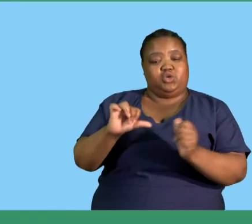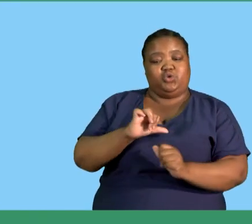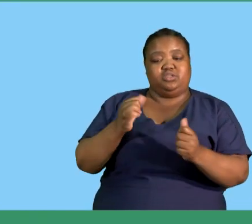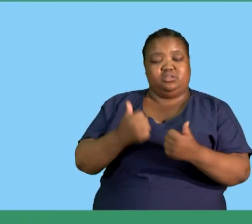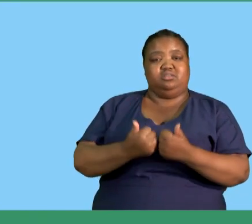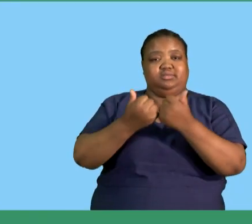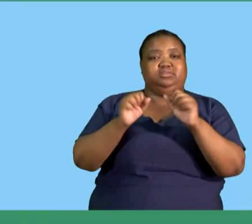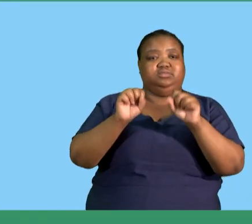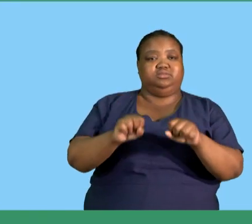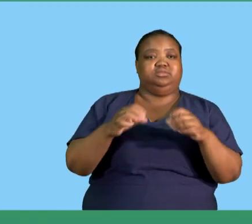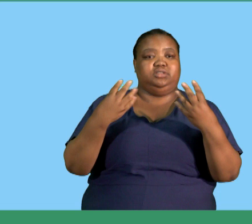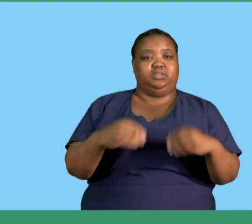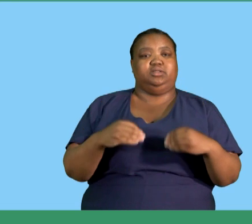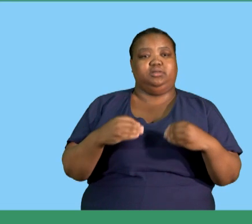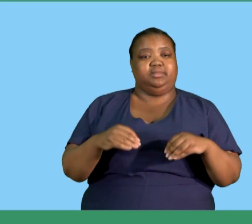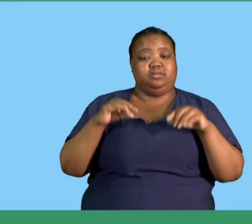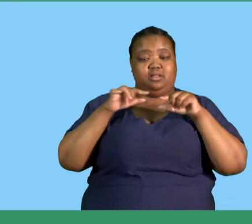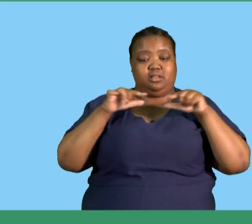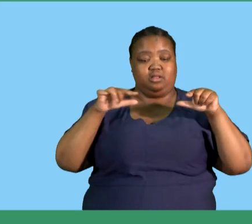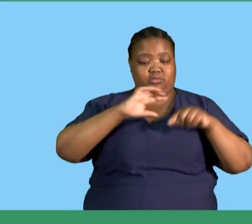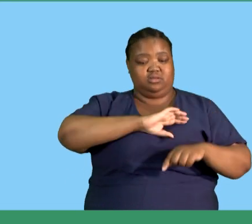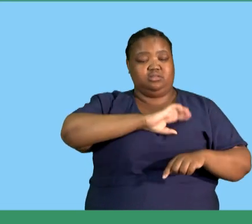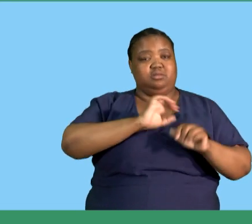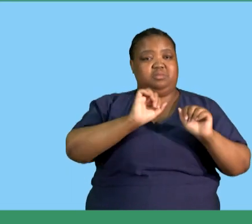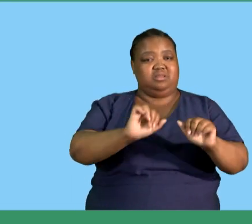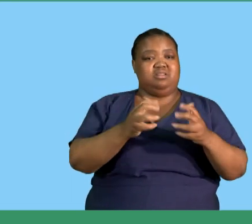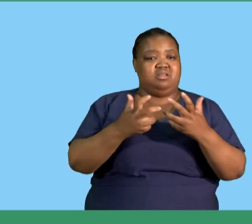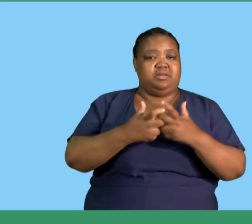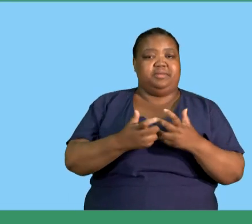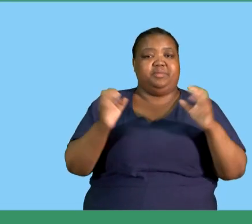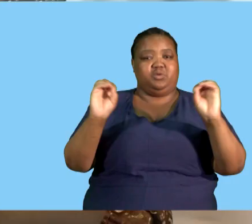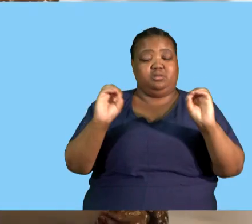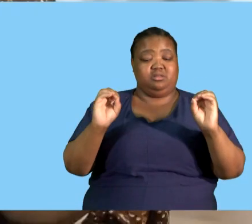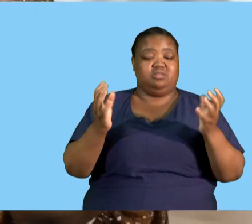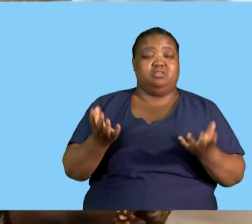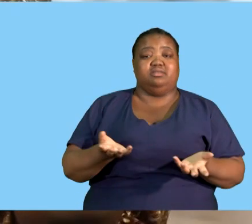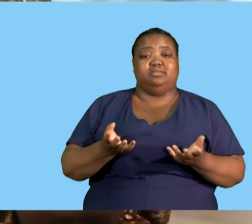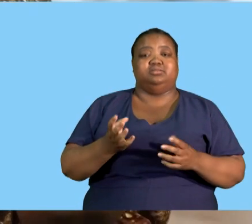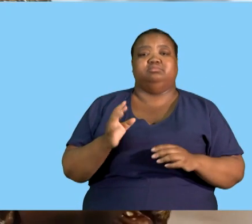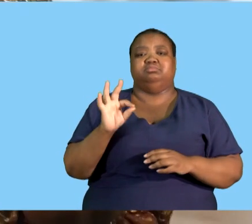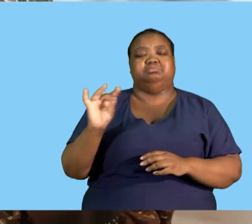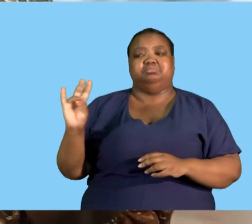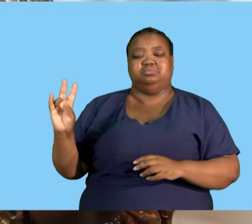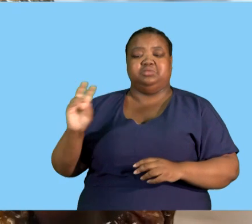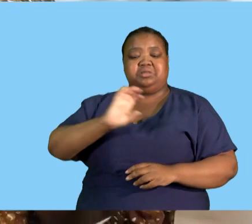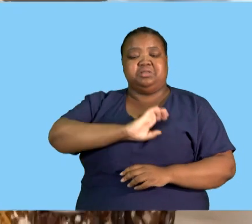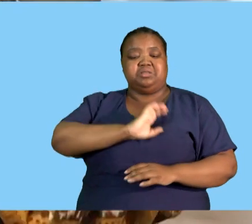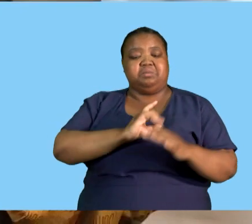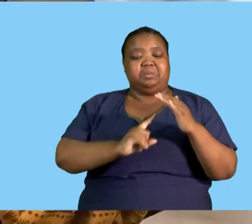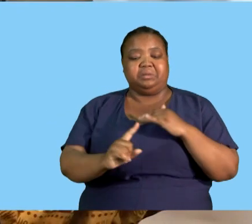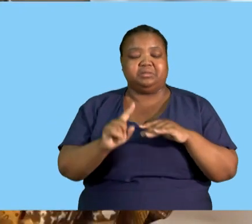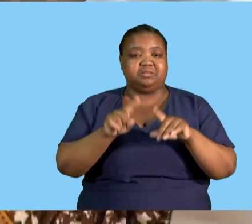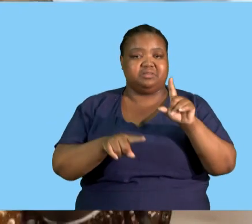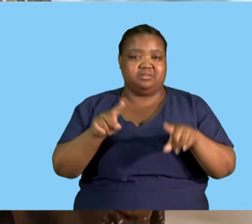may not be conversant with the language of the customers, because we meet different customers on a daily basis.